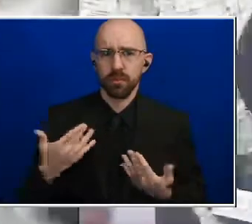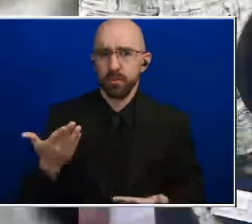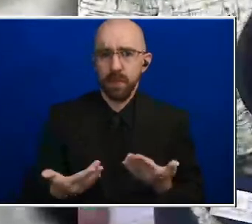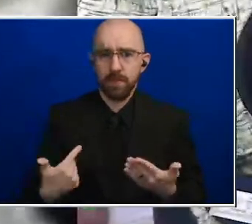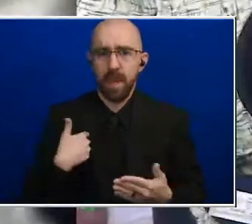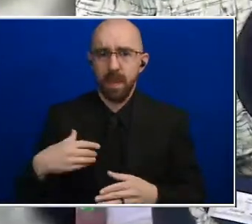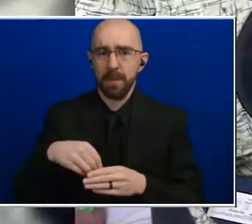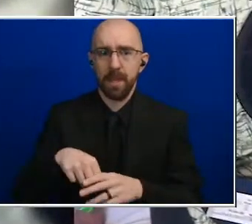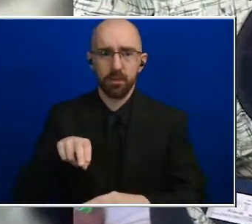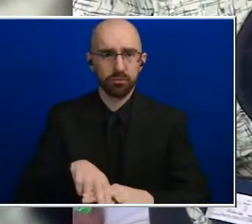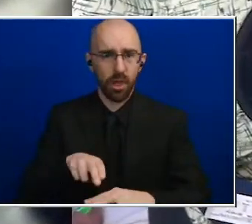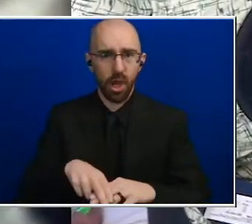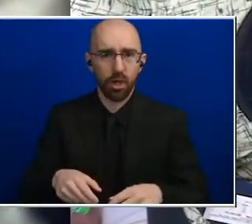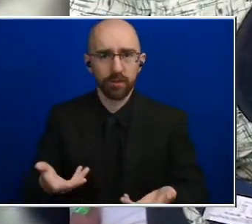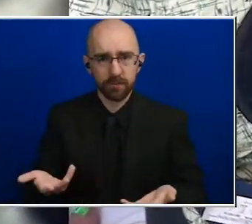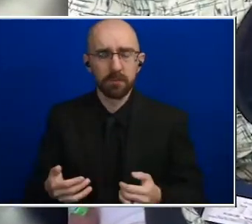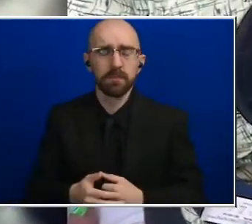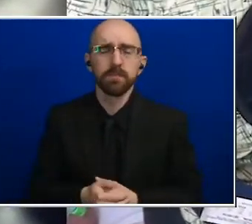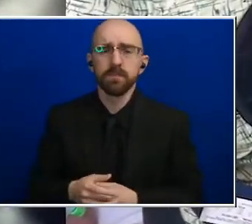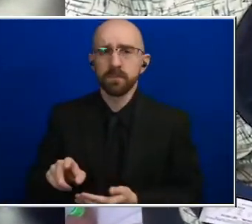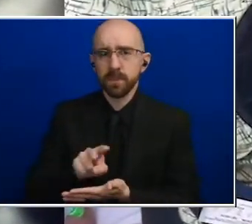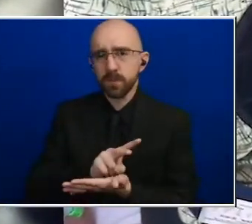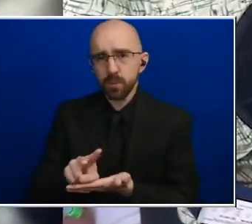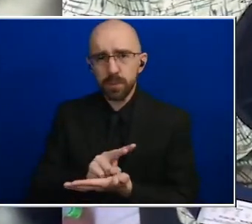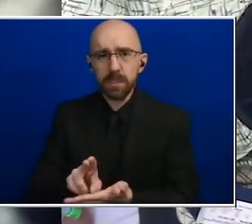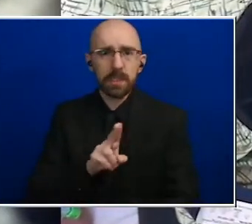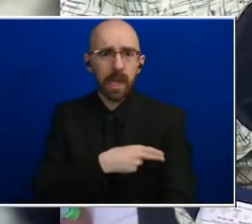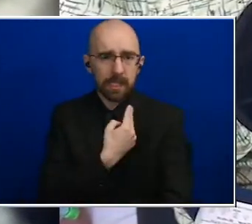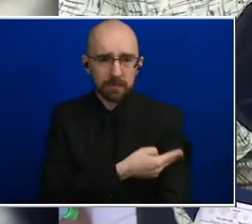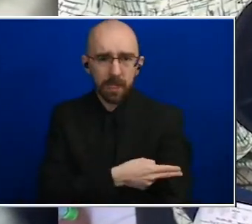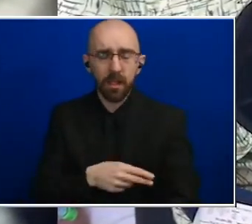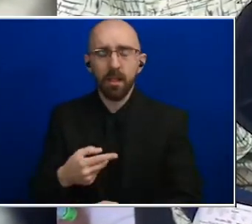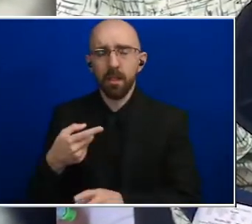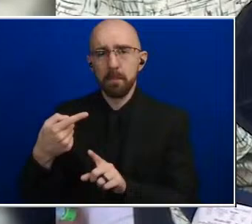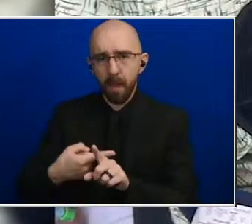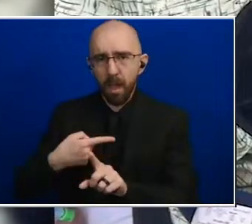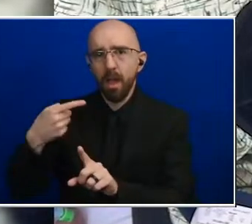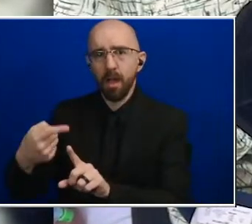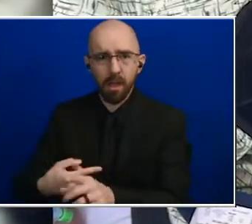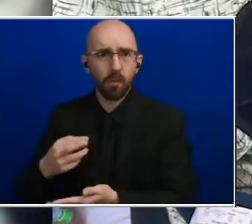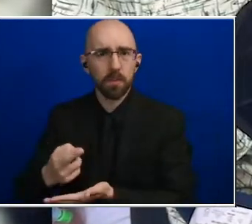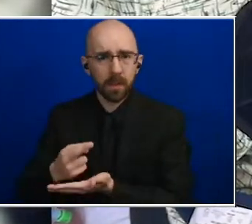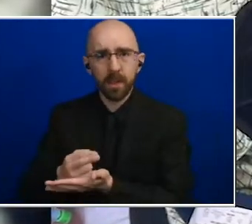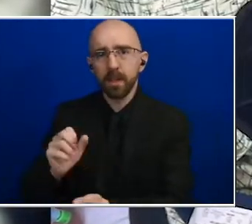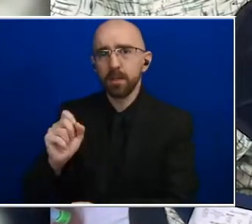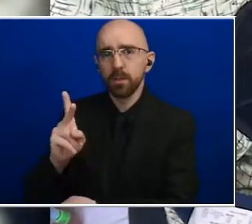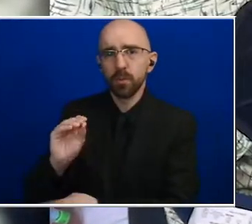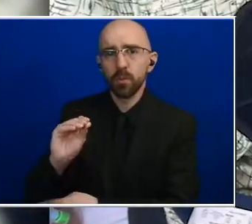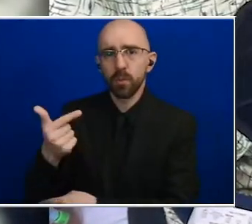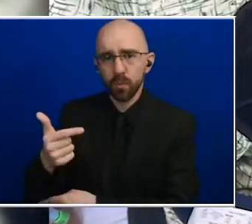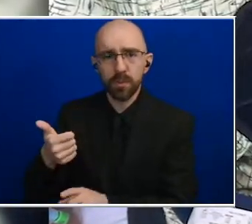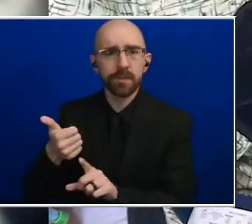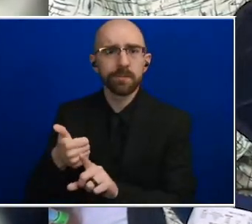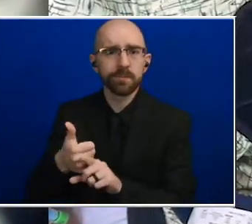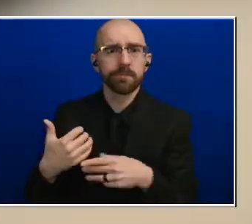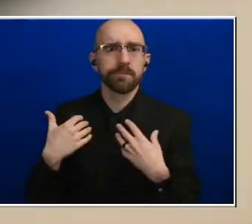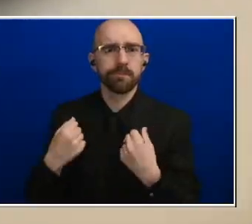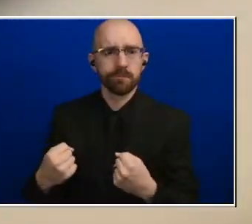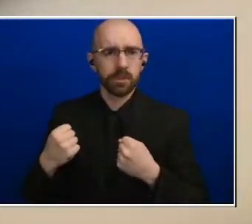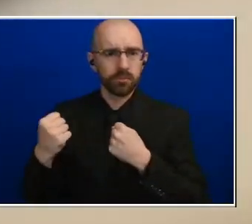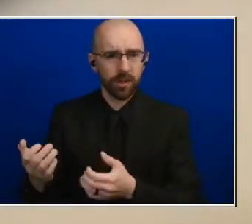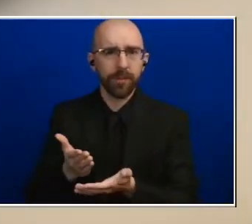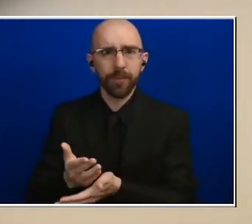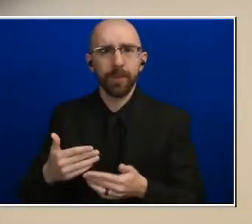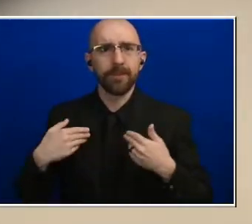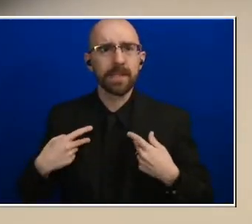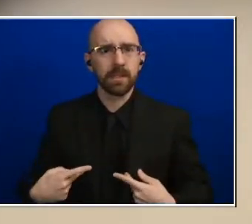After 2 weeks in the hospital and months of rehabilitation, Skoo is regaining strength through physical therapy. As he continues